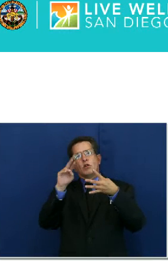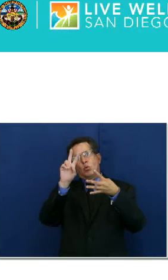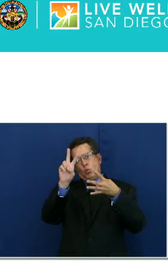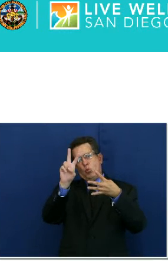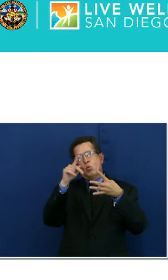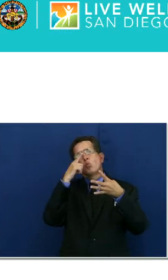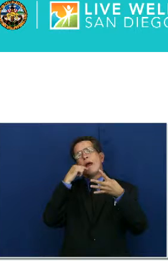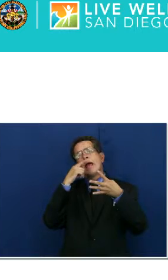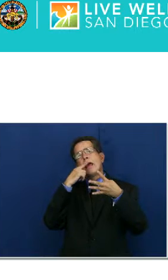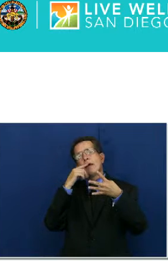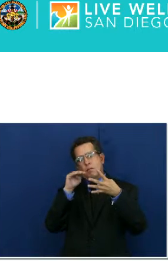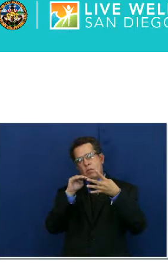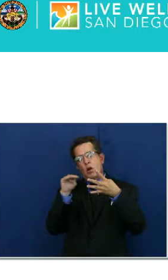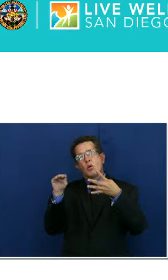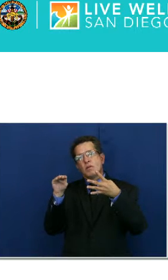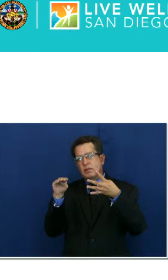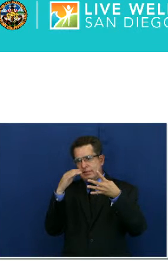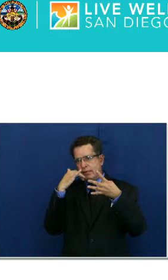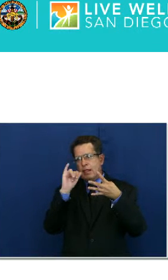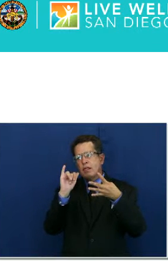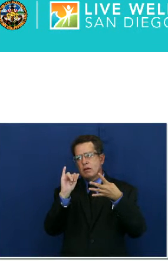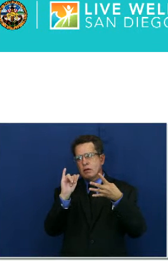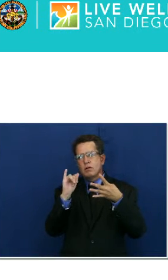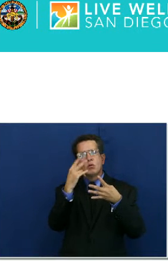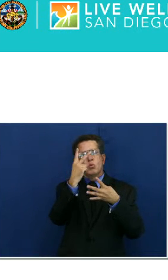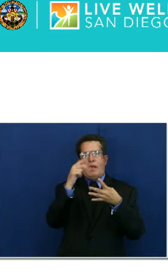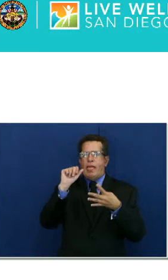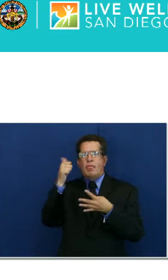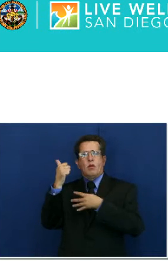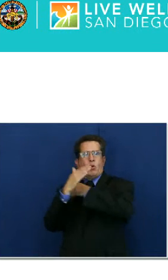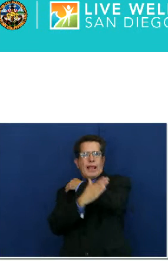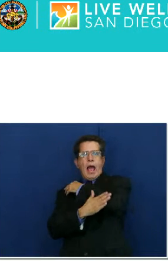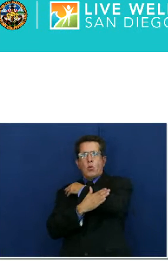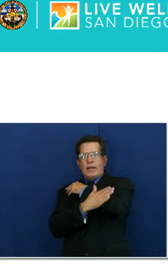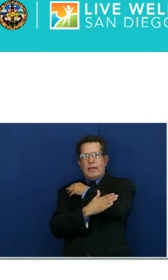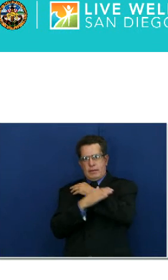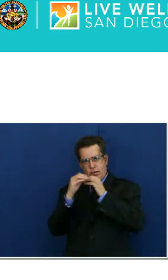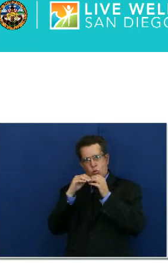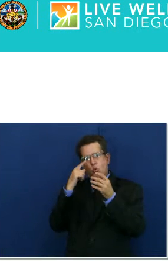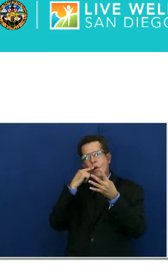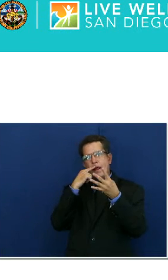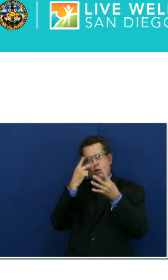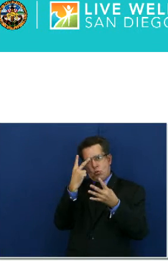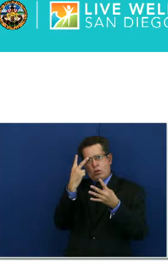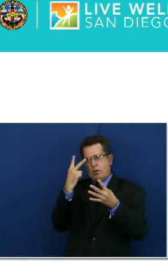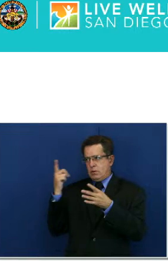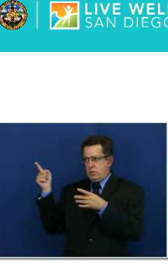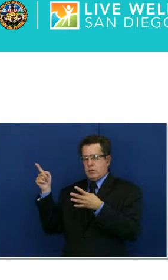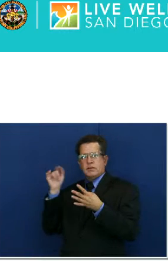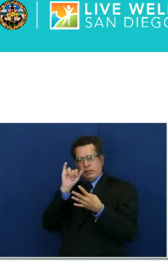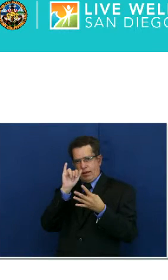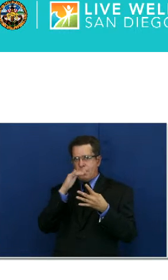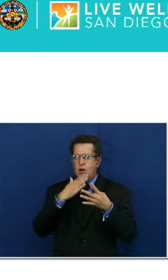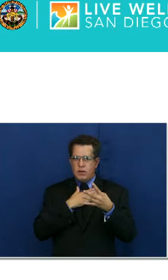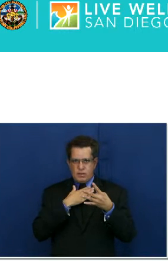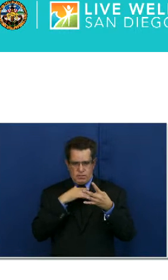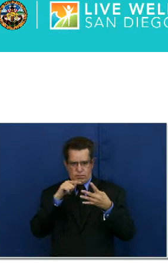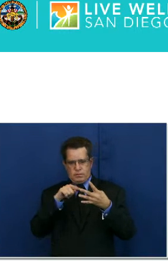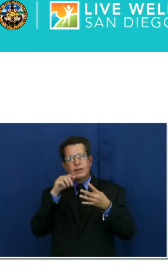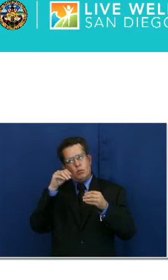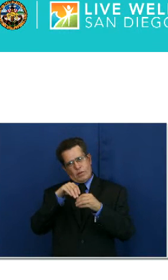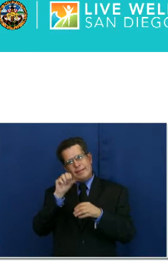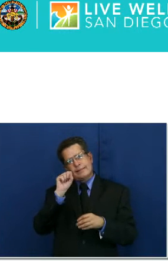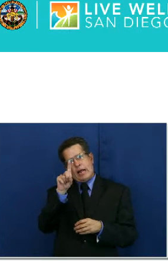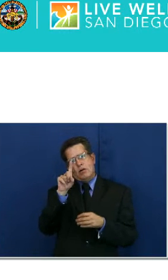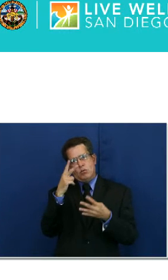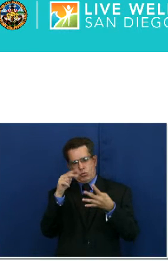tier, and there are still only 2 additional counties also in the red tier that are bordering San Diego County, and